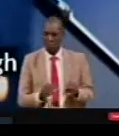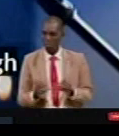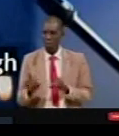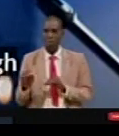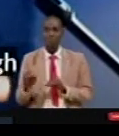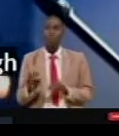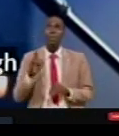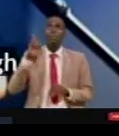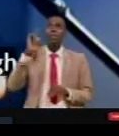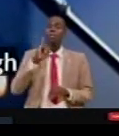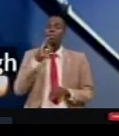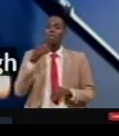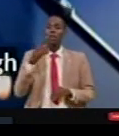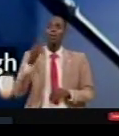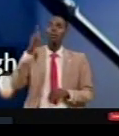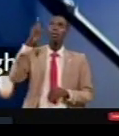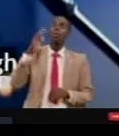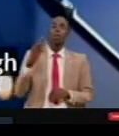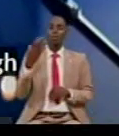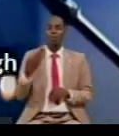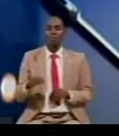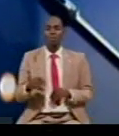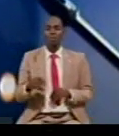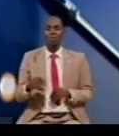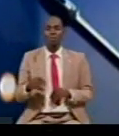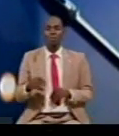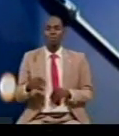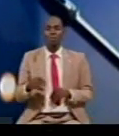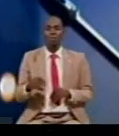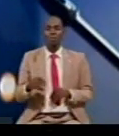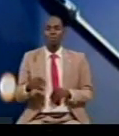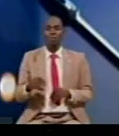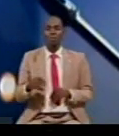He's the God of the breakthrough and